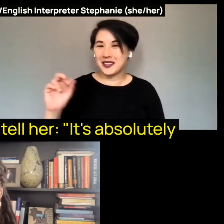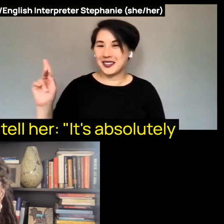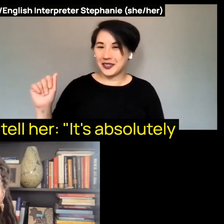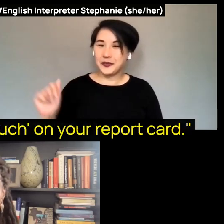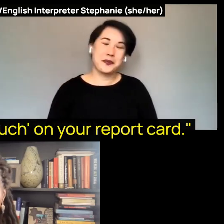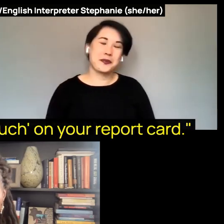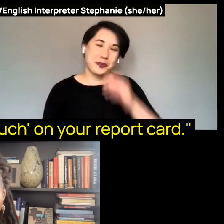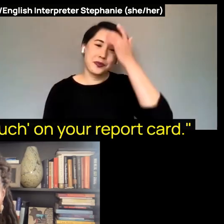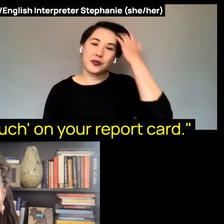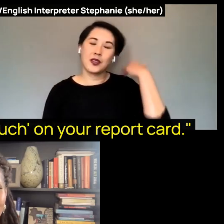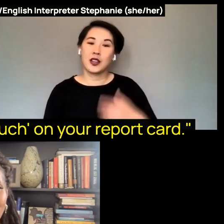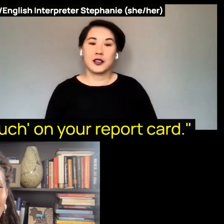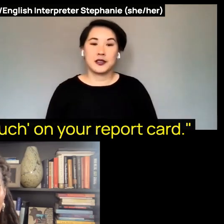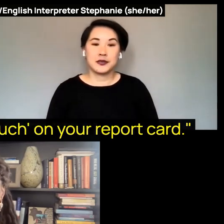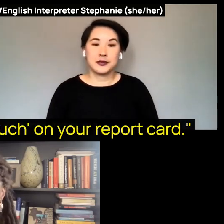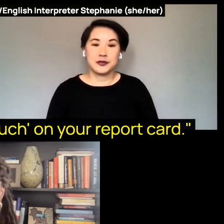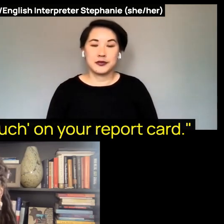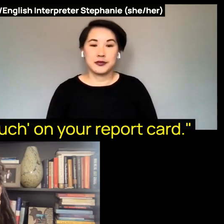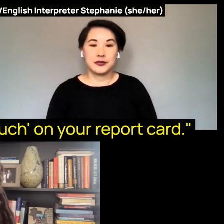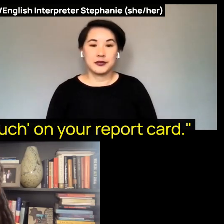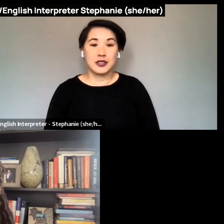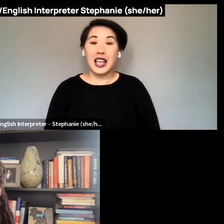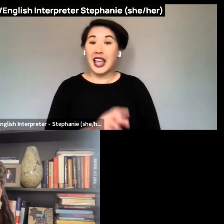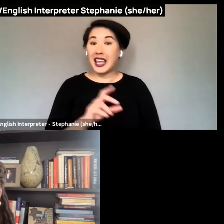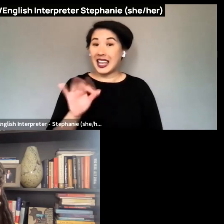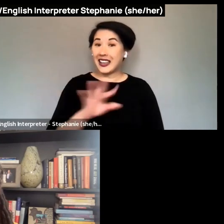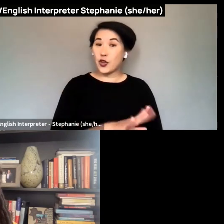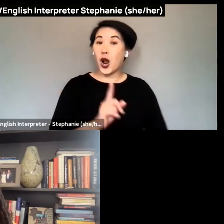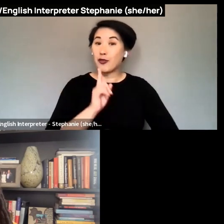is absolutely okay to have talks too much on your report card.